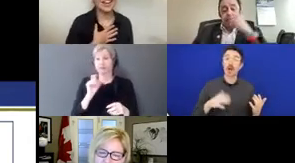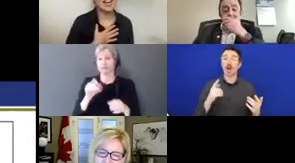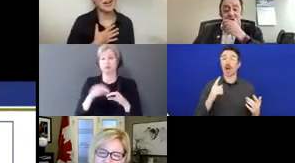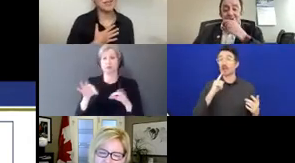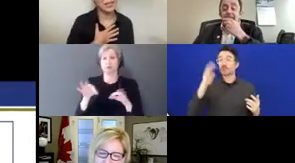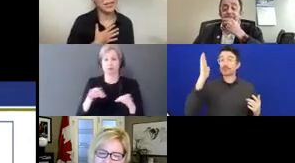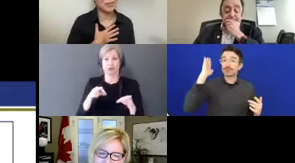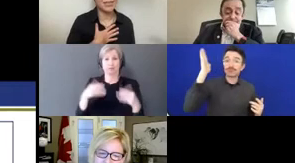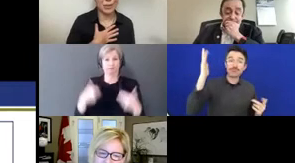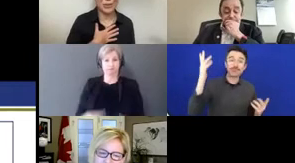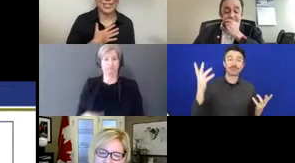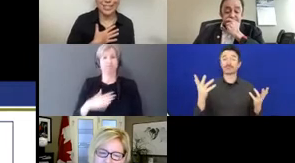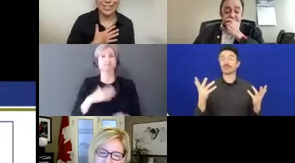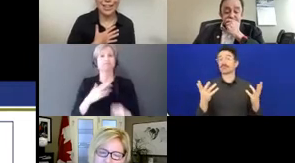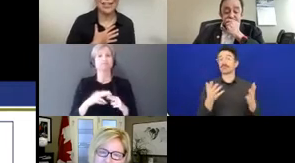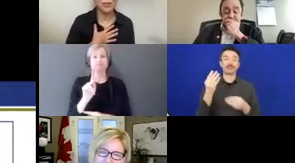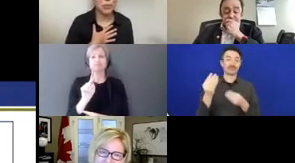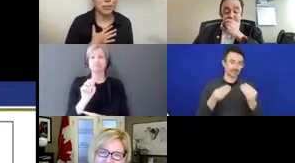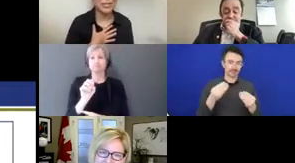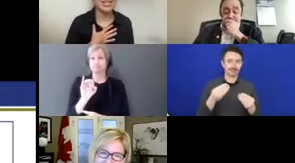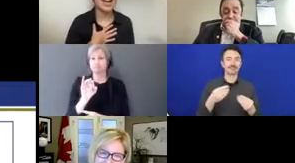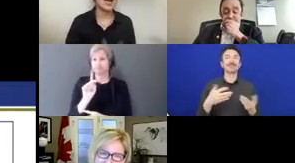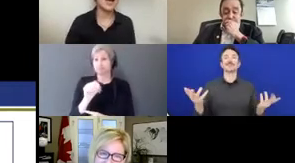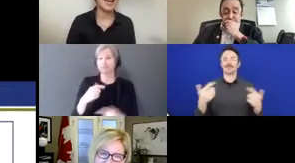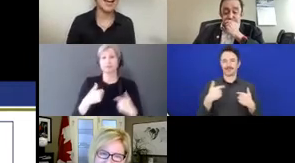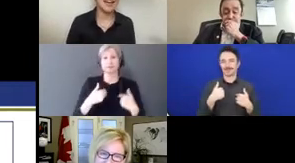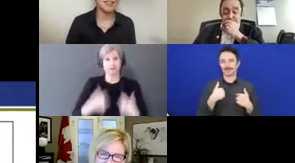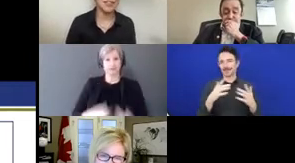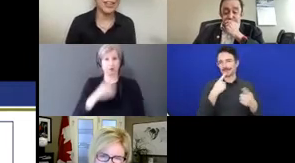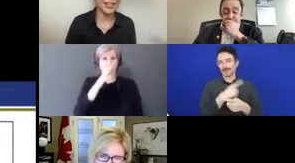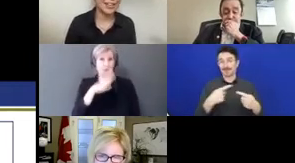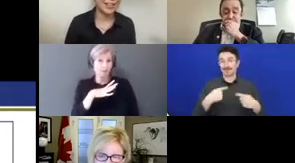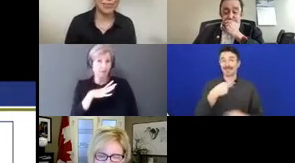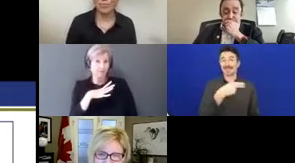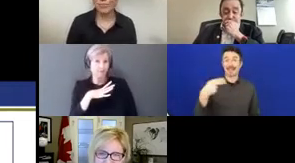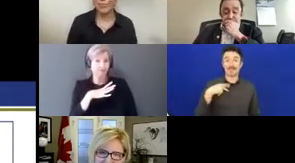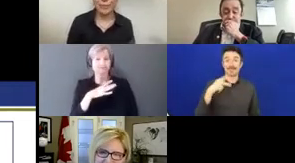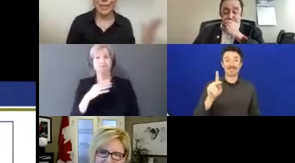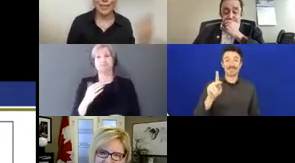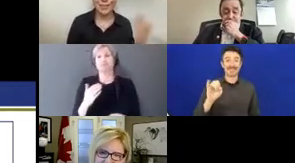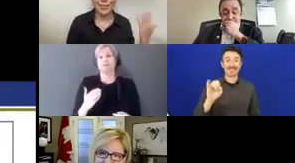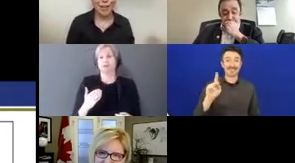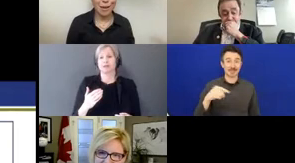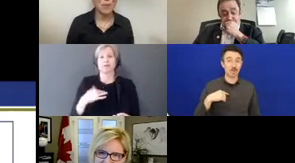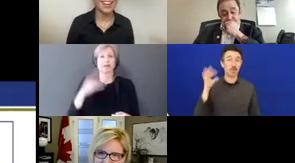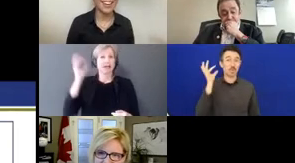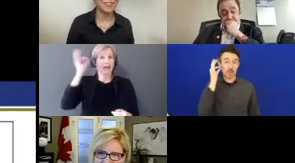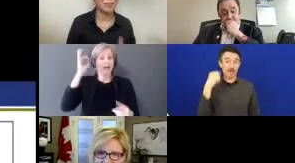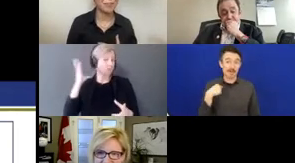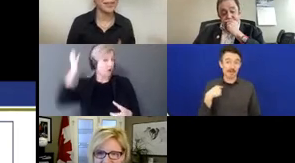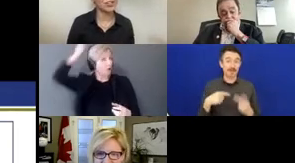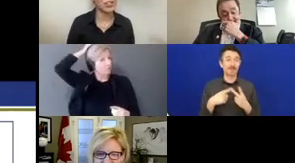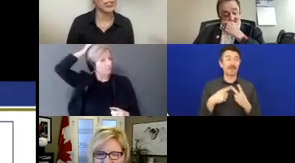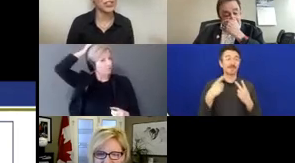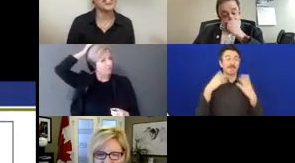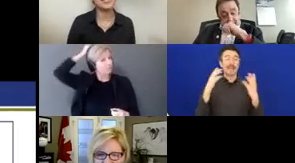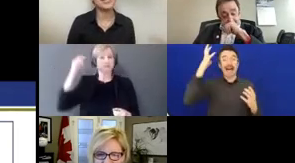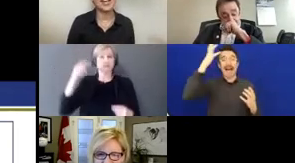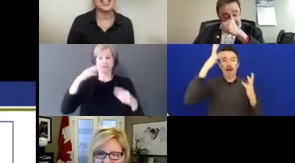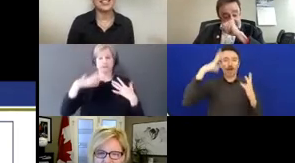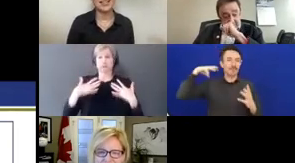Like, my name is Keiko, as I said. I'm a woman. I have my hair is up. I have a black